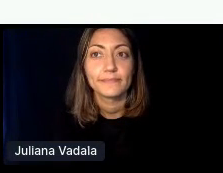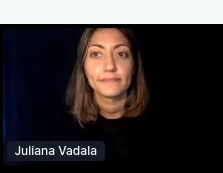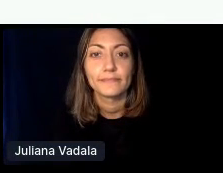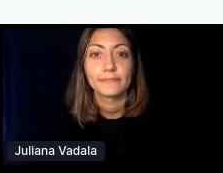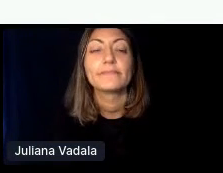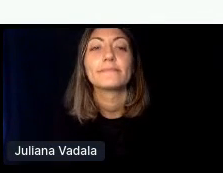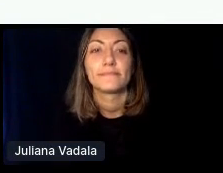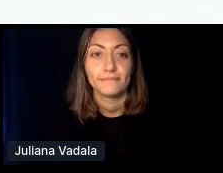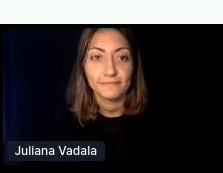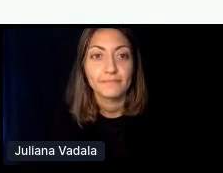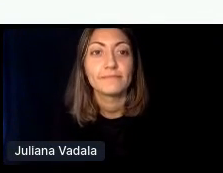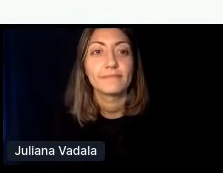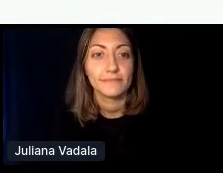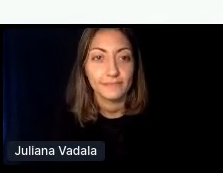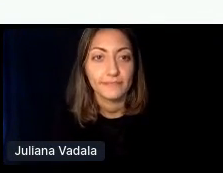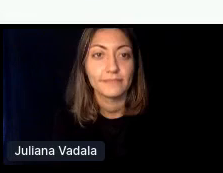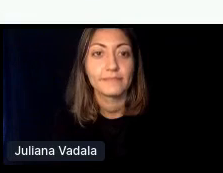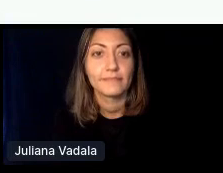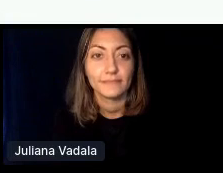Alrighty.